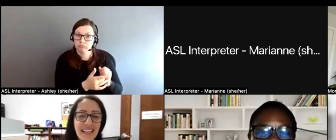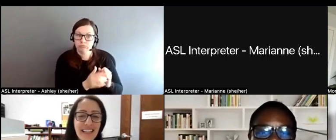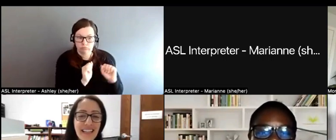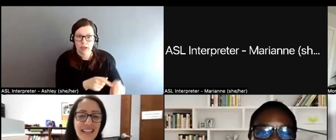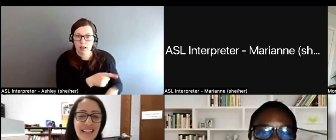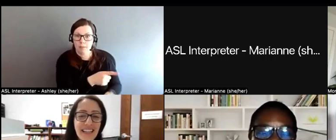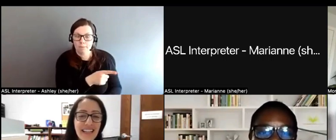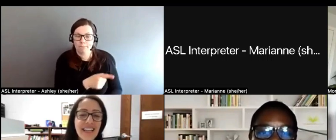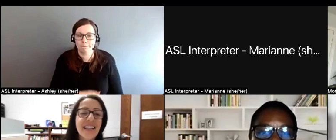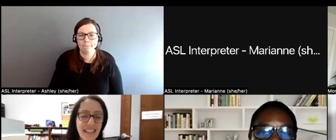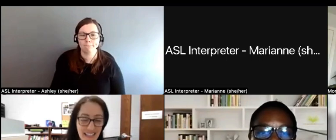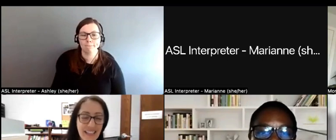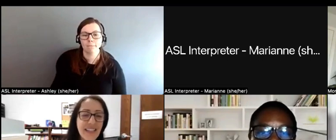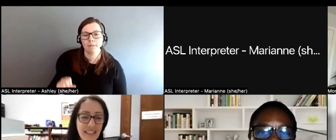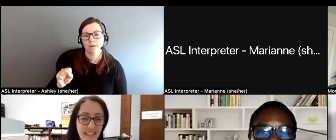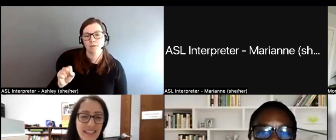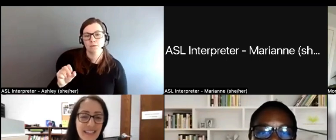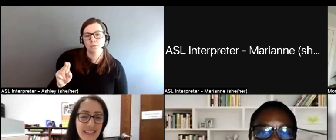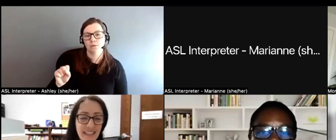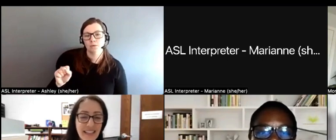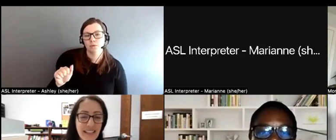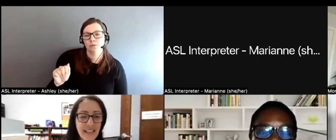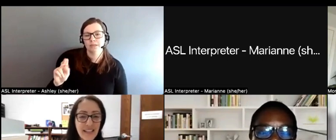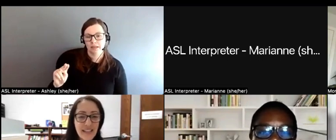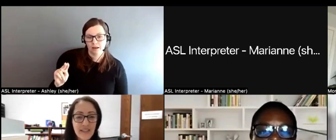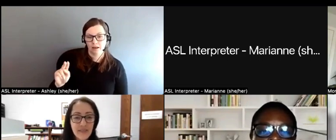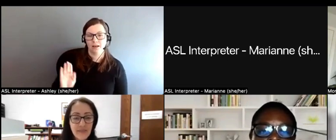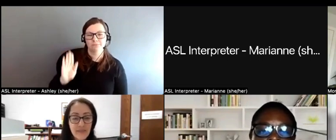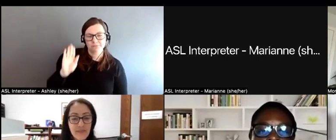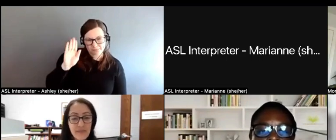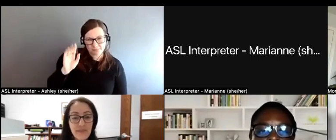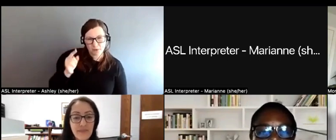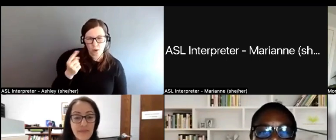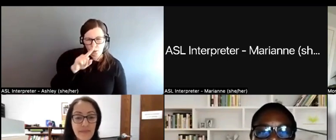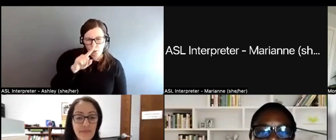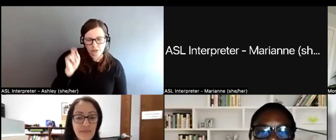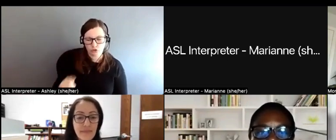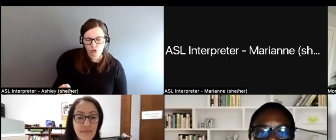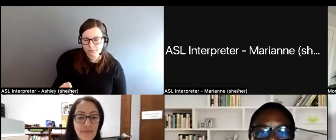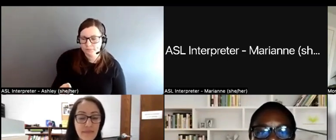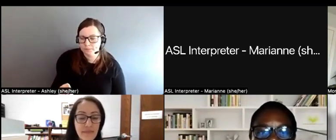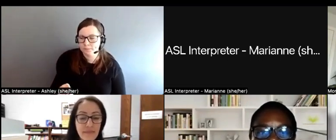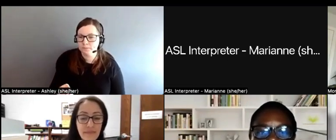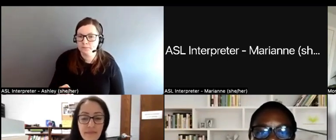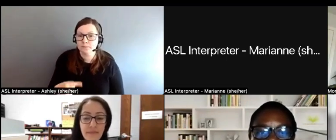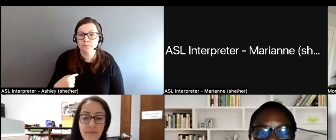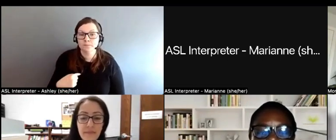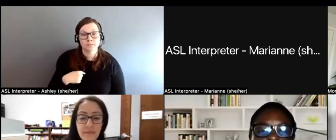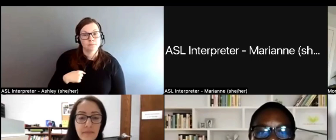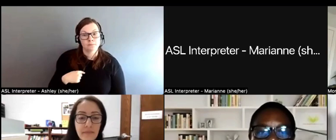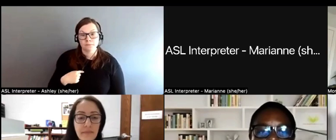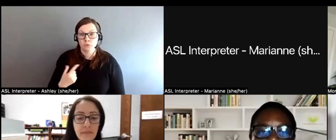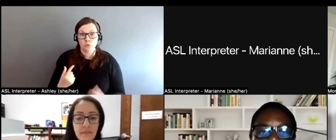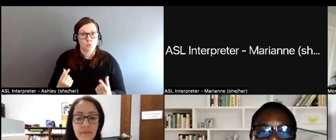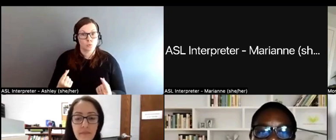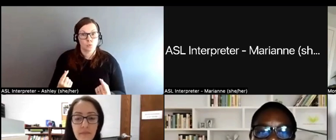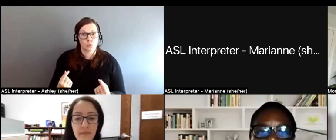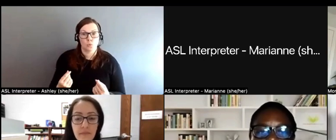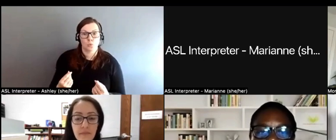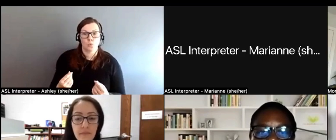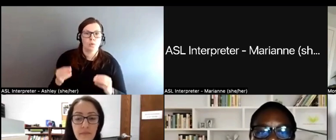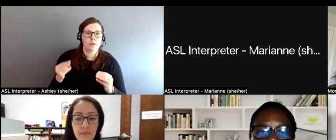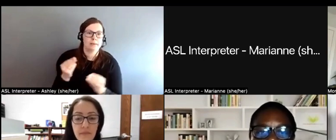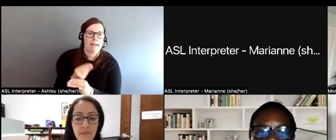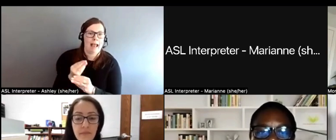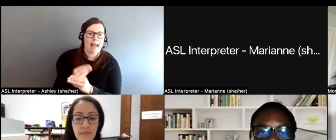So I just have a question. I had just brought it up briefly within our breakout group. So I'm teaching math here, and I